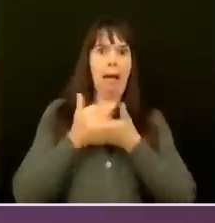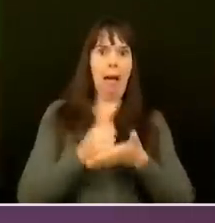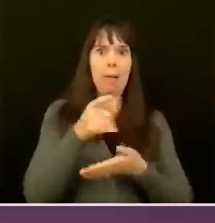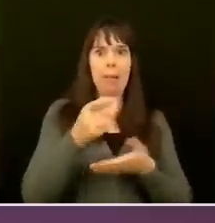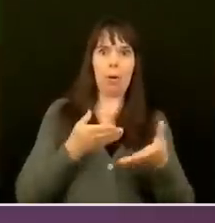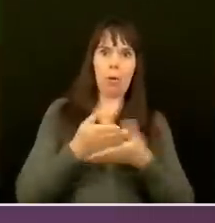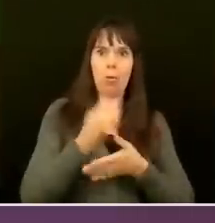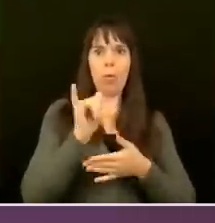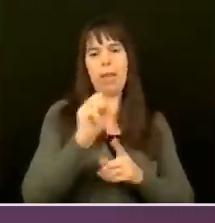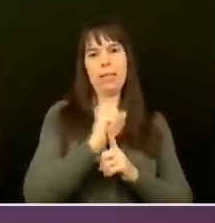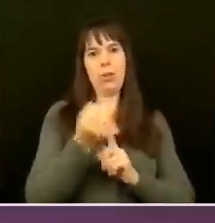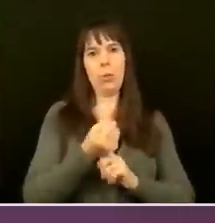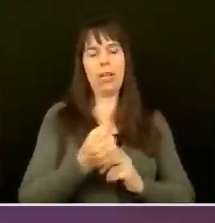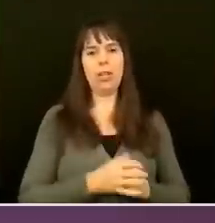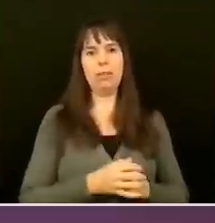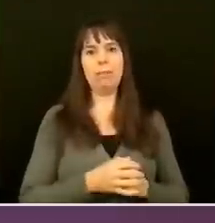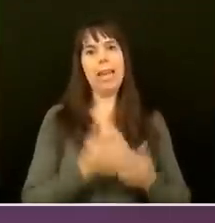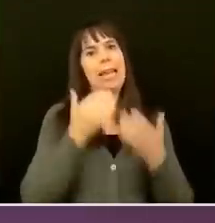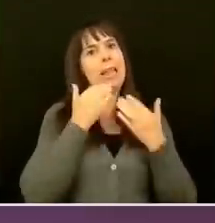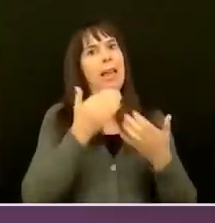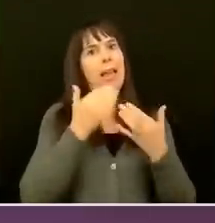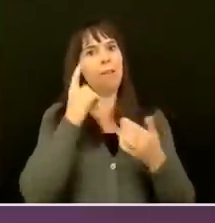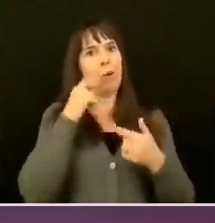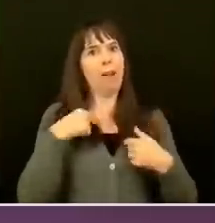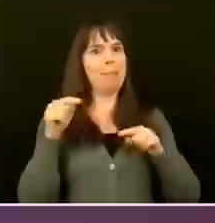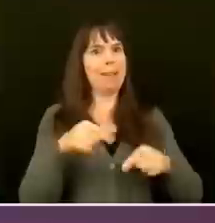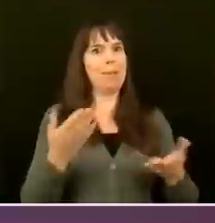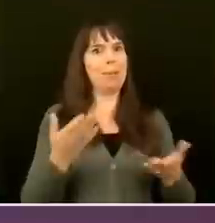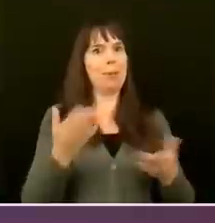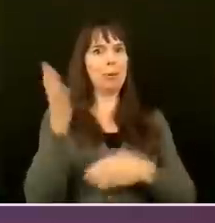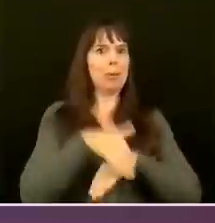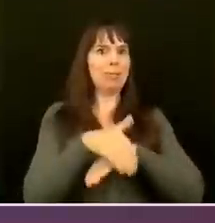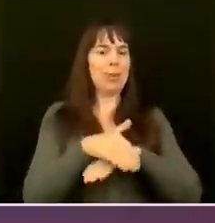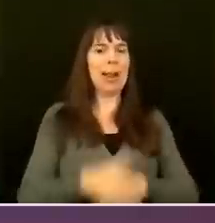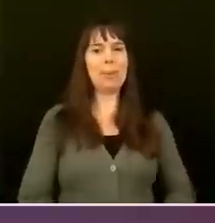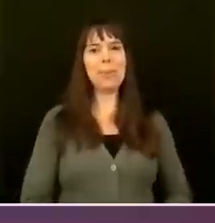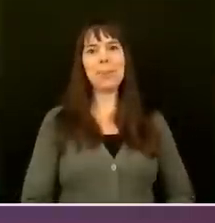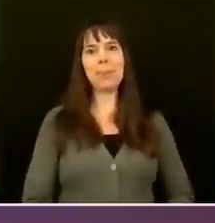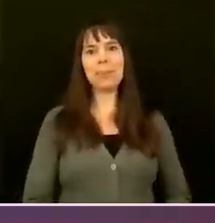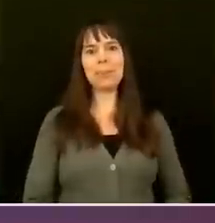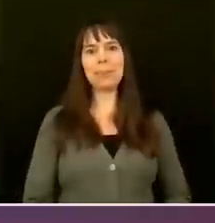in that situation. Thanks so much for having me here tonight.